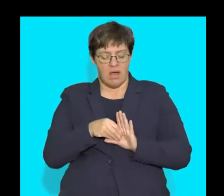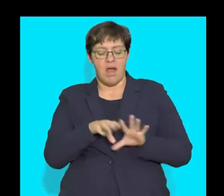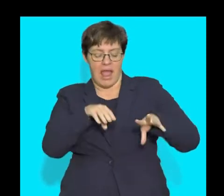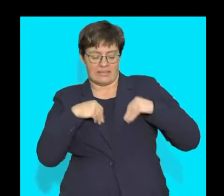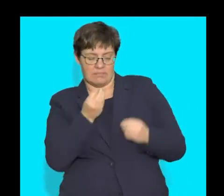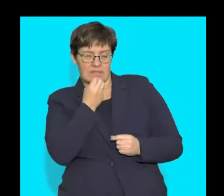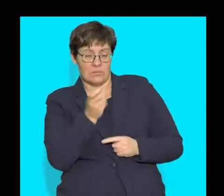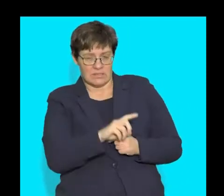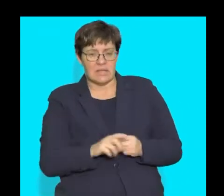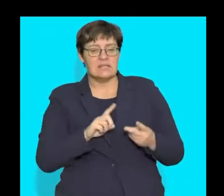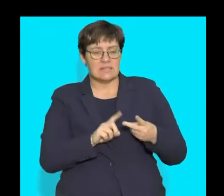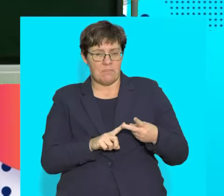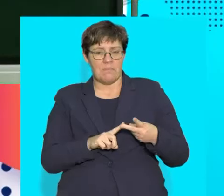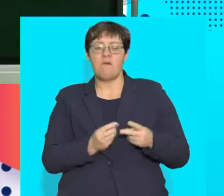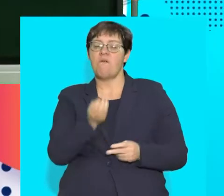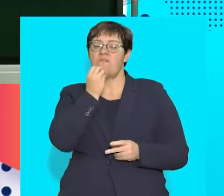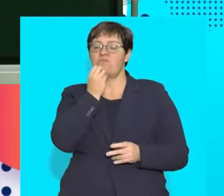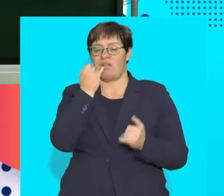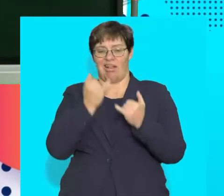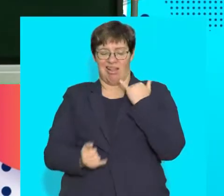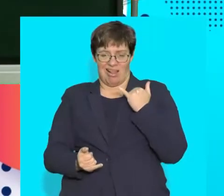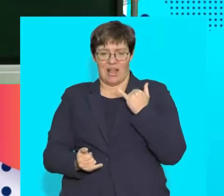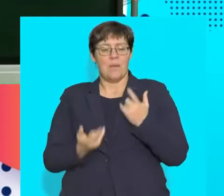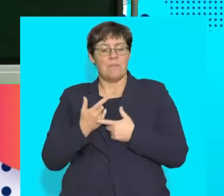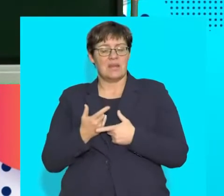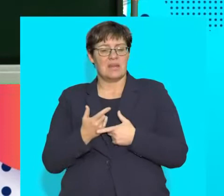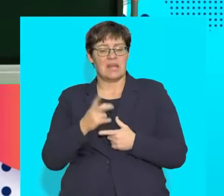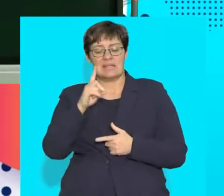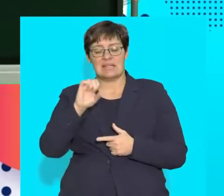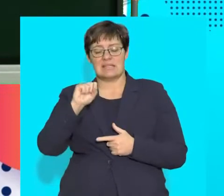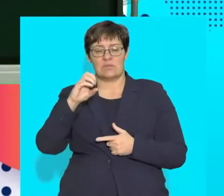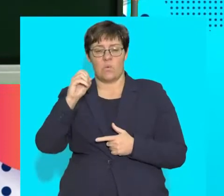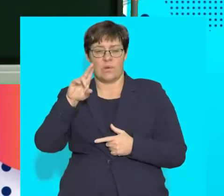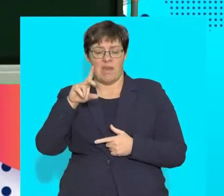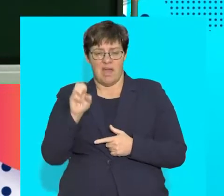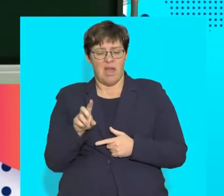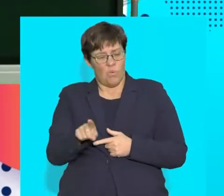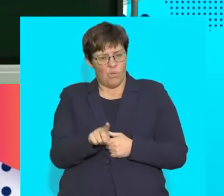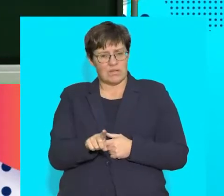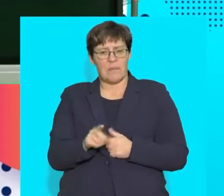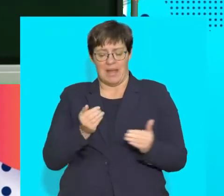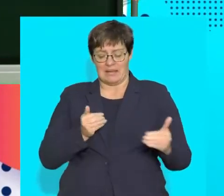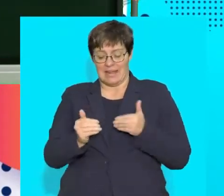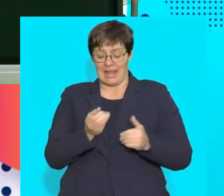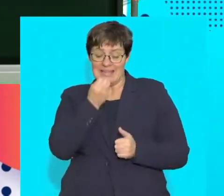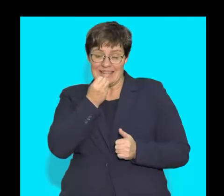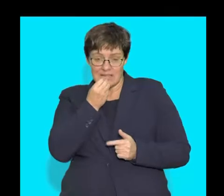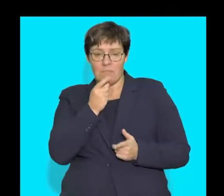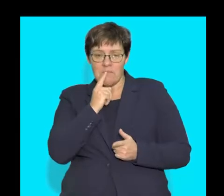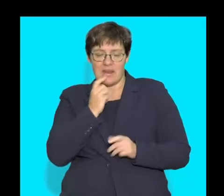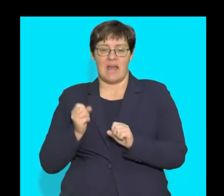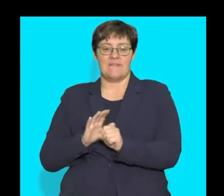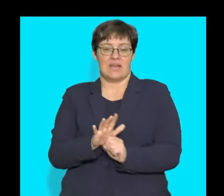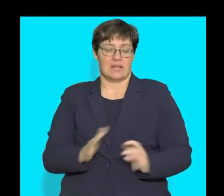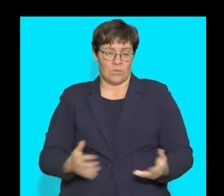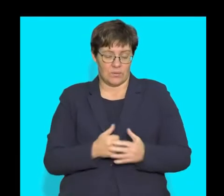look at some nutritional disorders and what is a disorder and how that is affected by the diet that we consume.